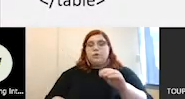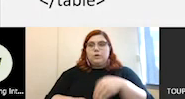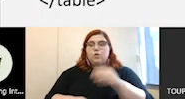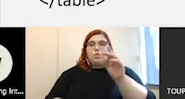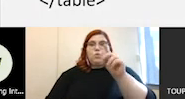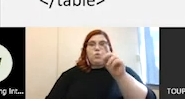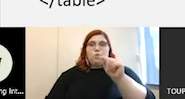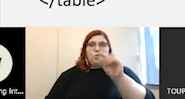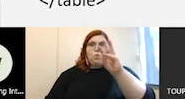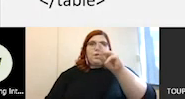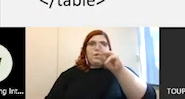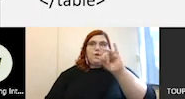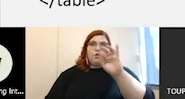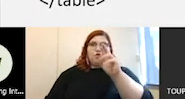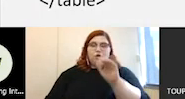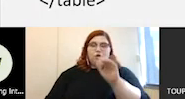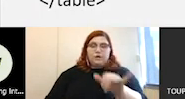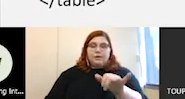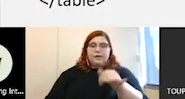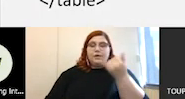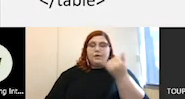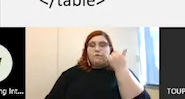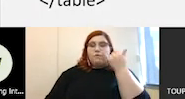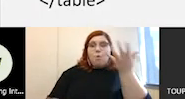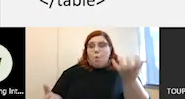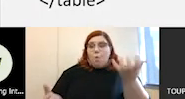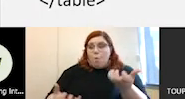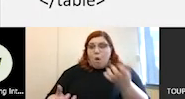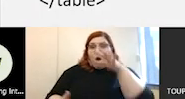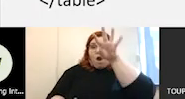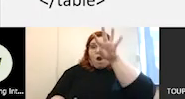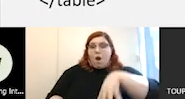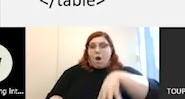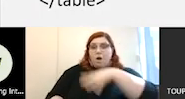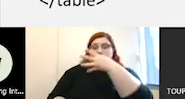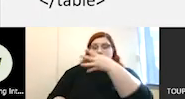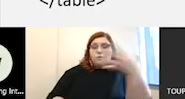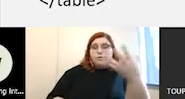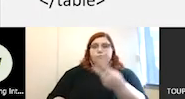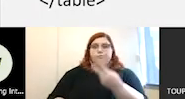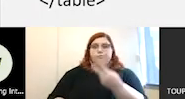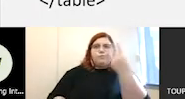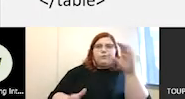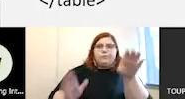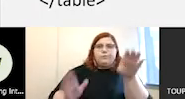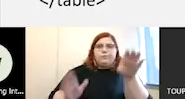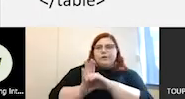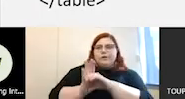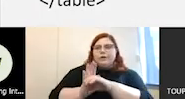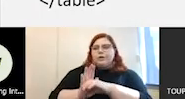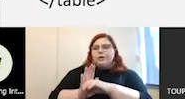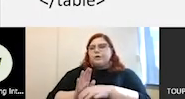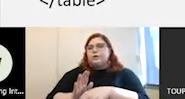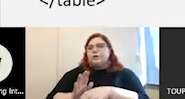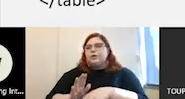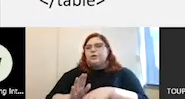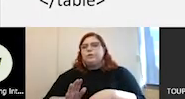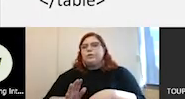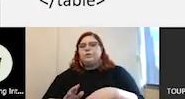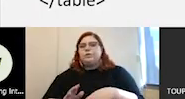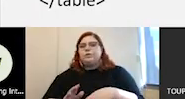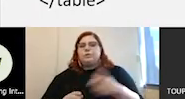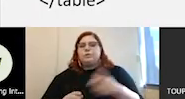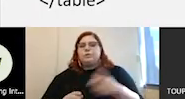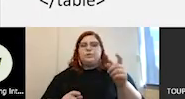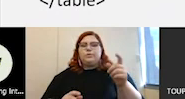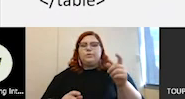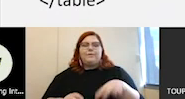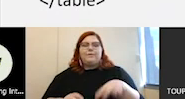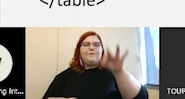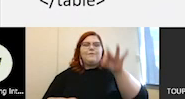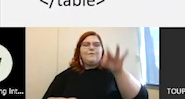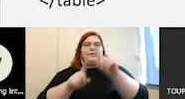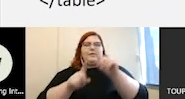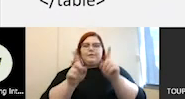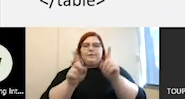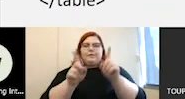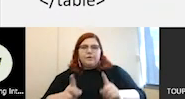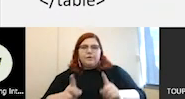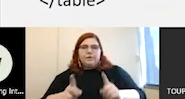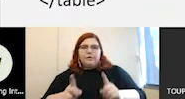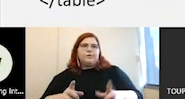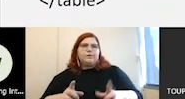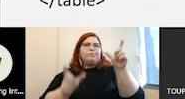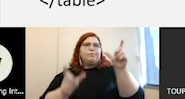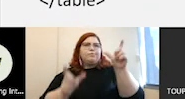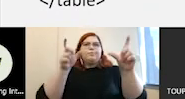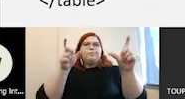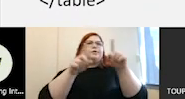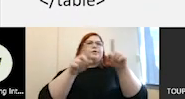to have a table in which you have two pictures, for example, and do a kind of find the differences type of puzzle, you can do